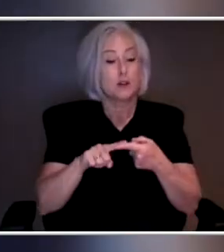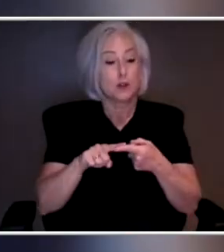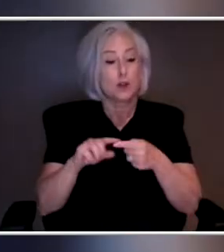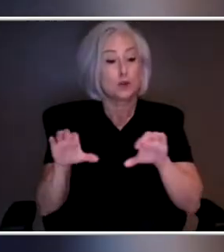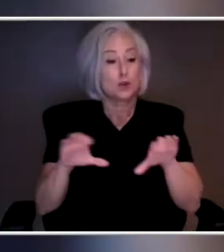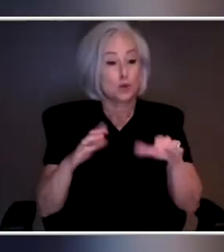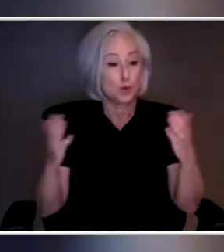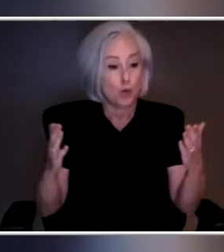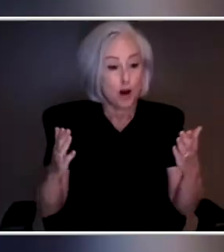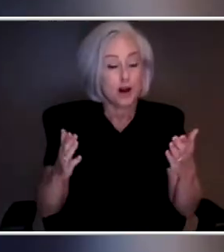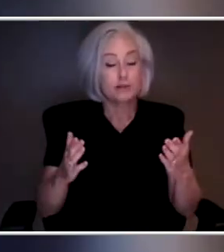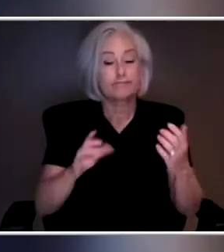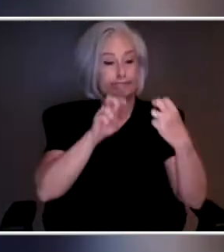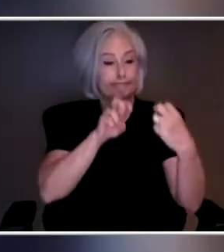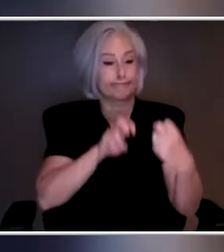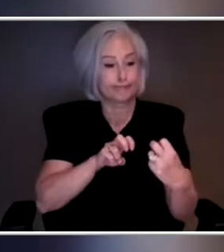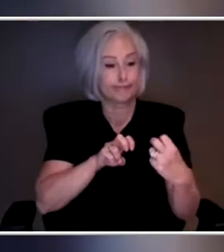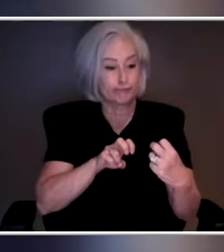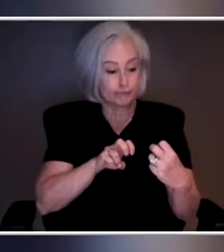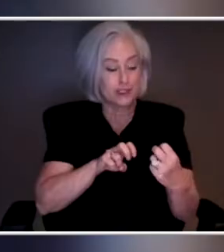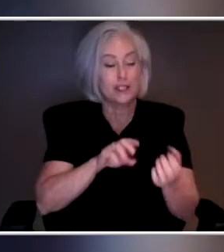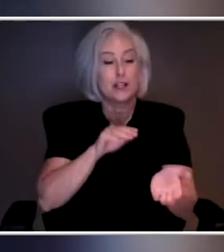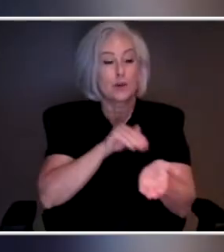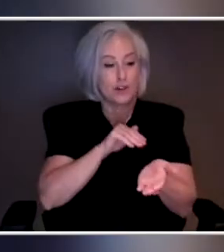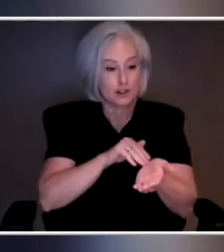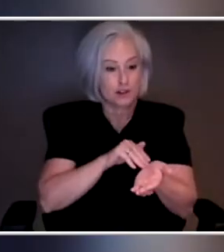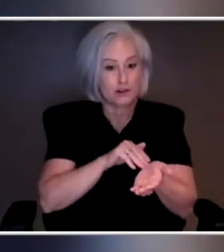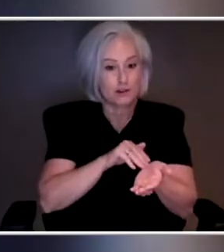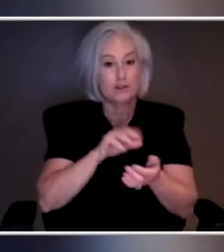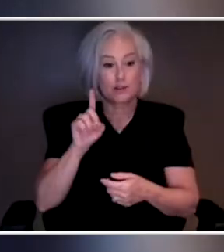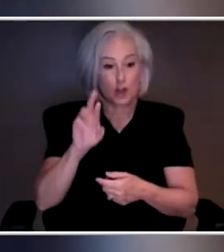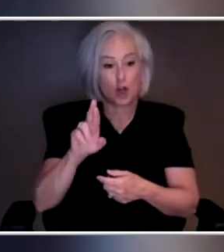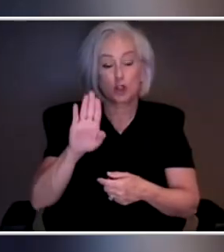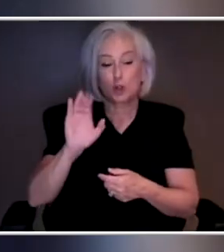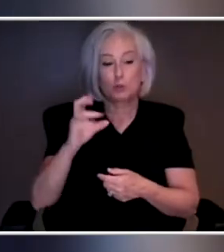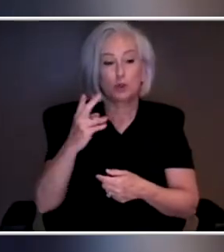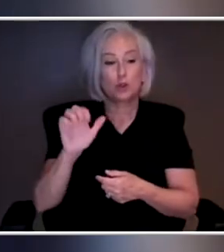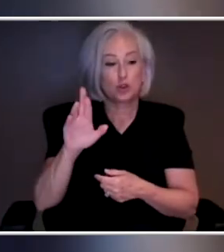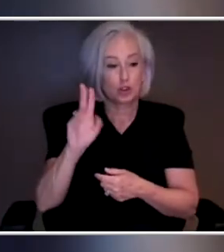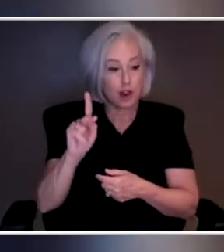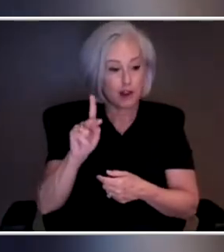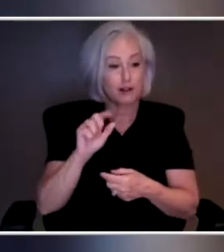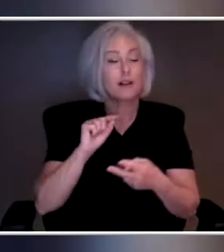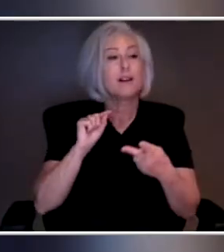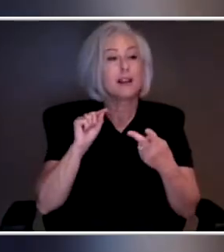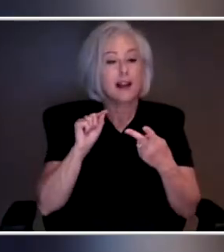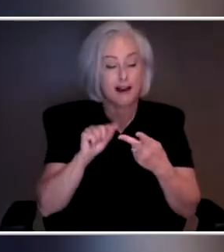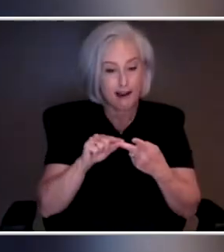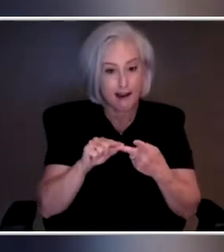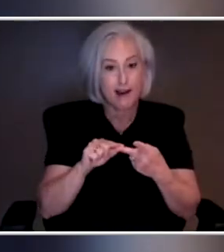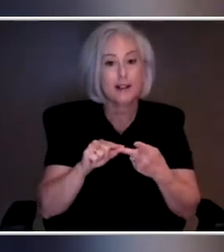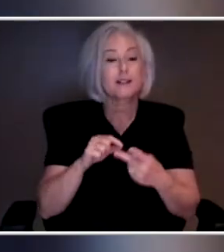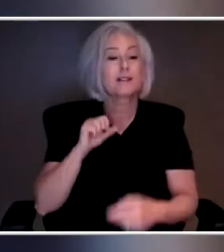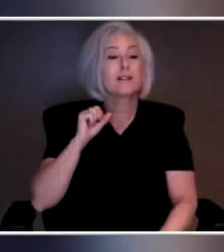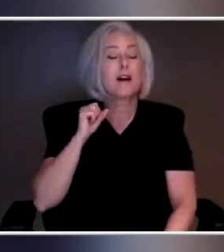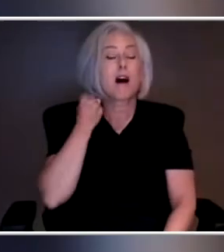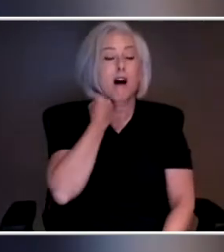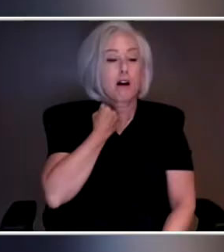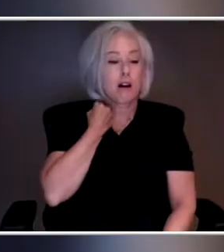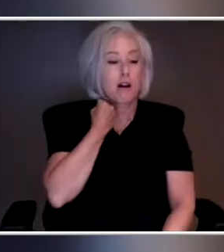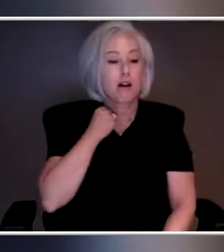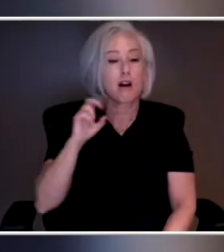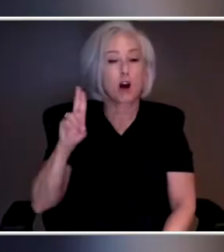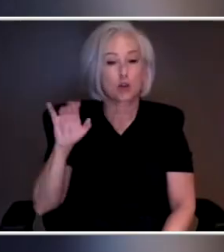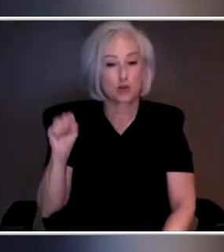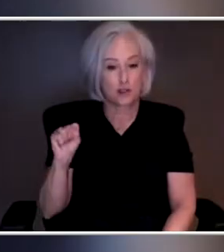a consultation with Dr. Buchek in the thyroid clinic there at the hospital. So I was able to do those, and she was able to see the